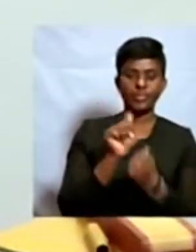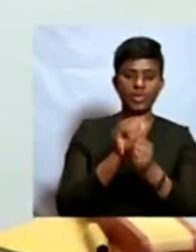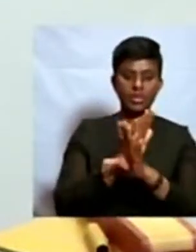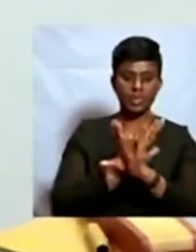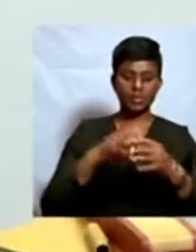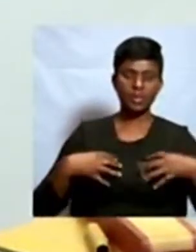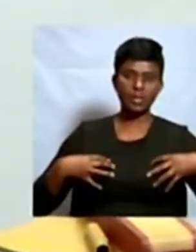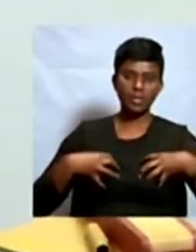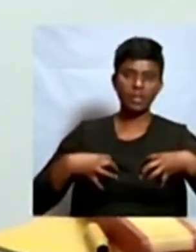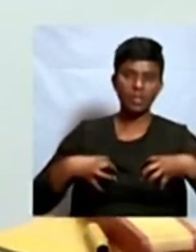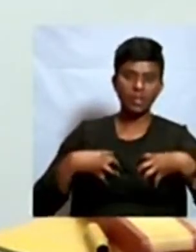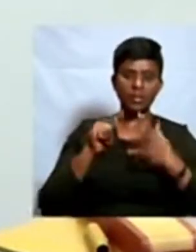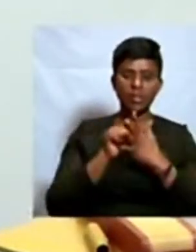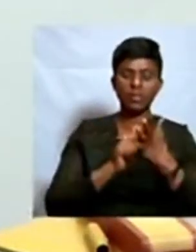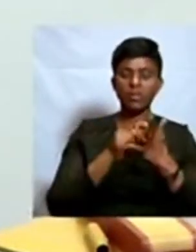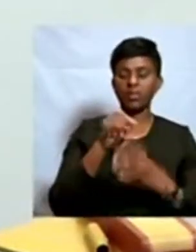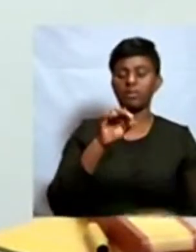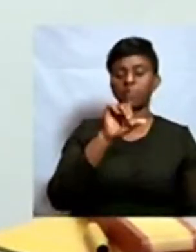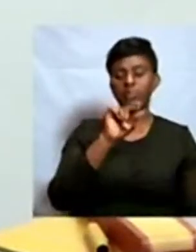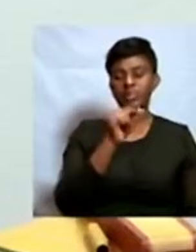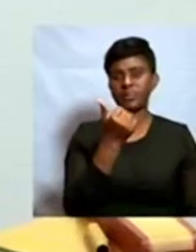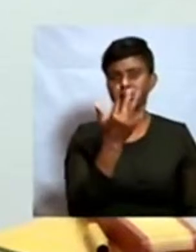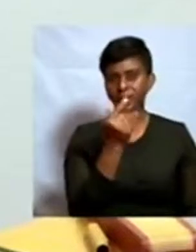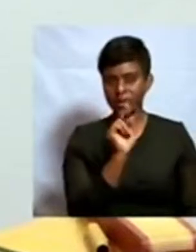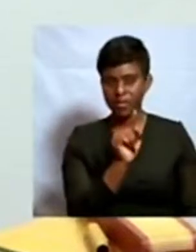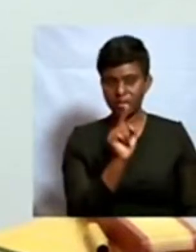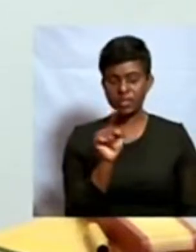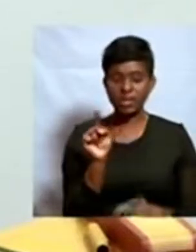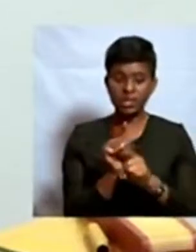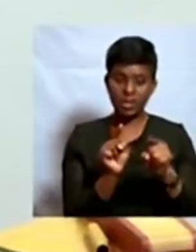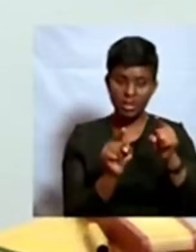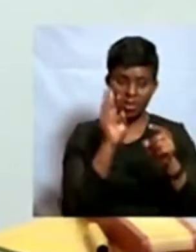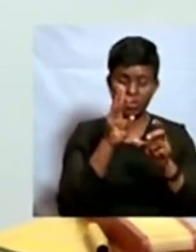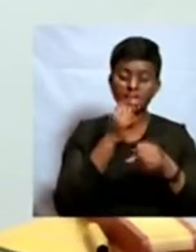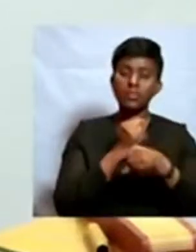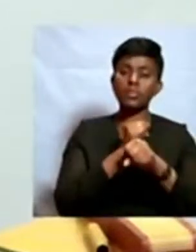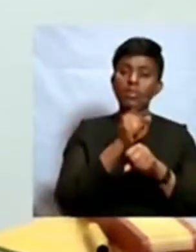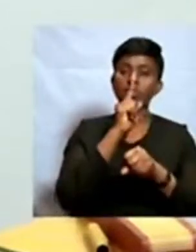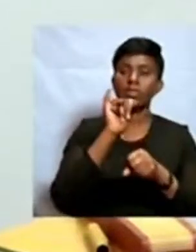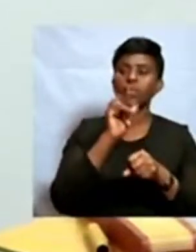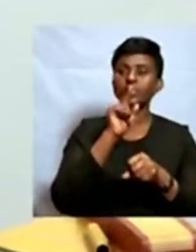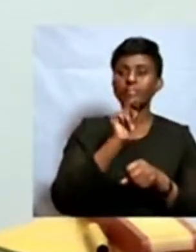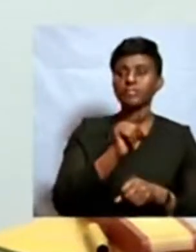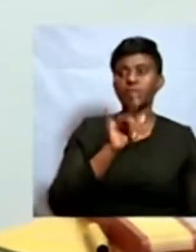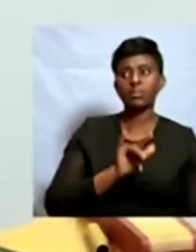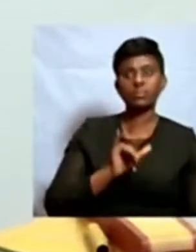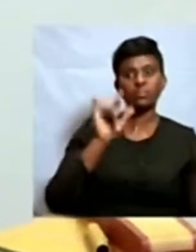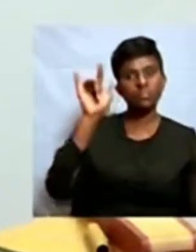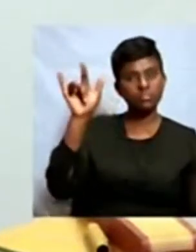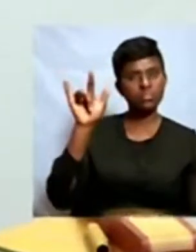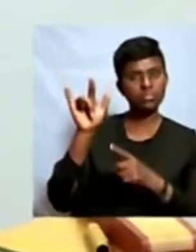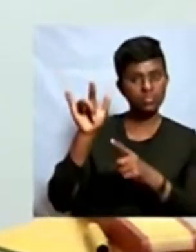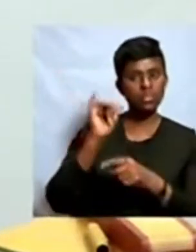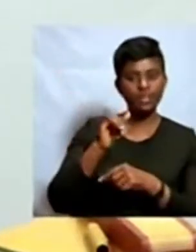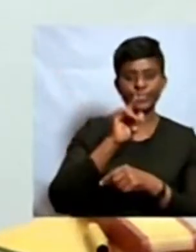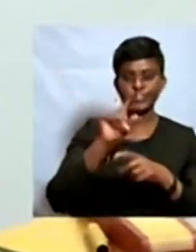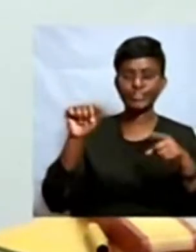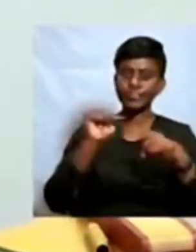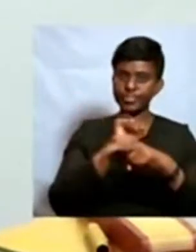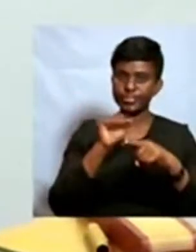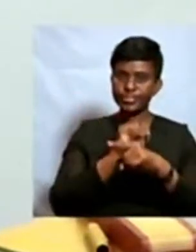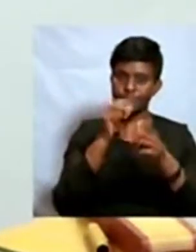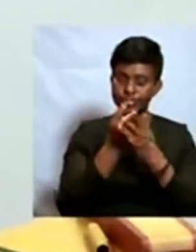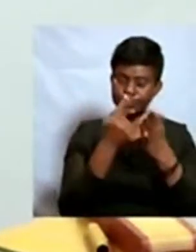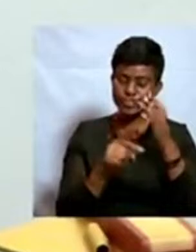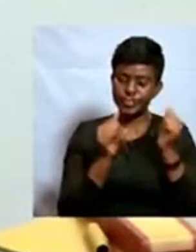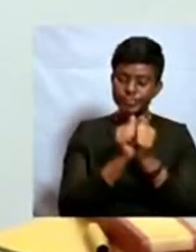Wildlife Act of 2015. Ramifications. This will ensure that the aviation practices comply